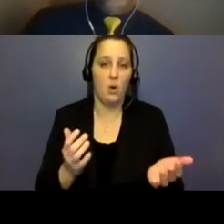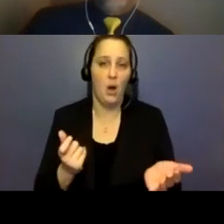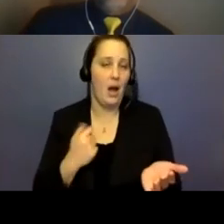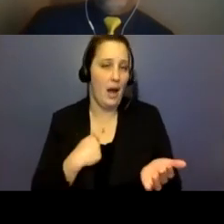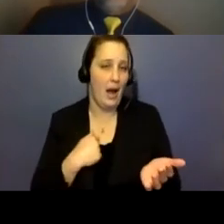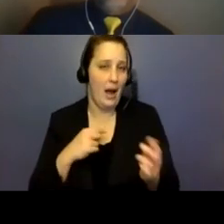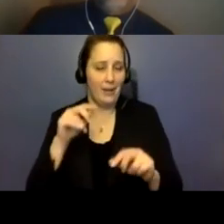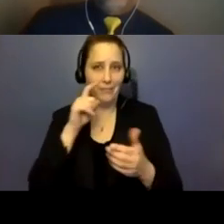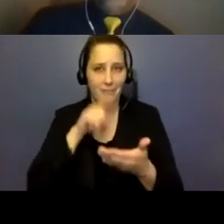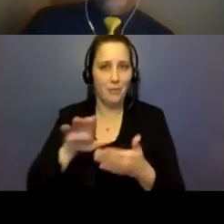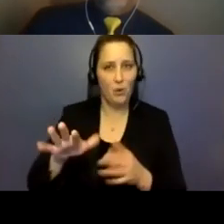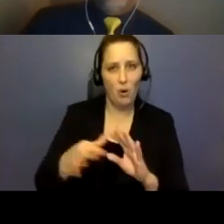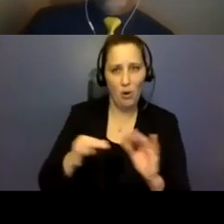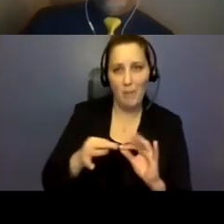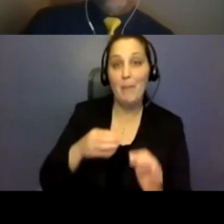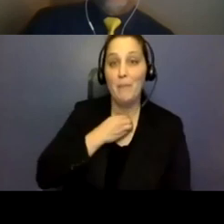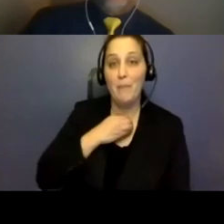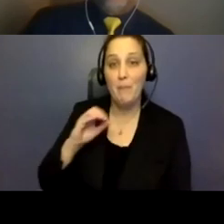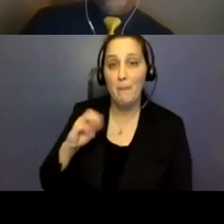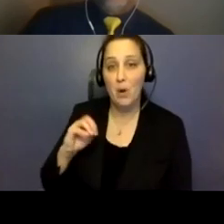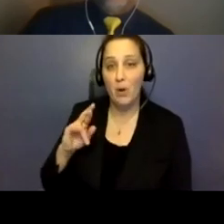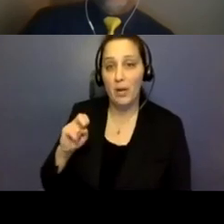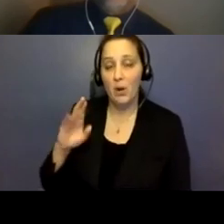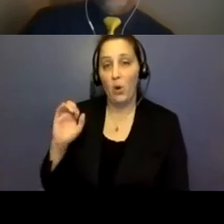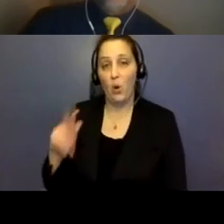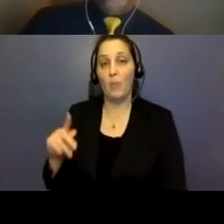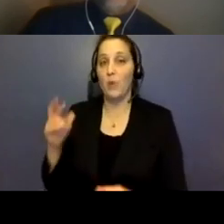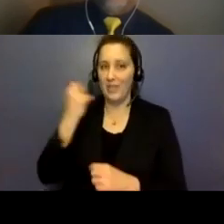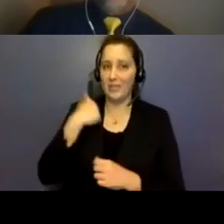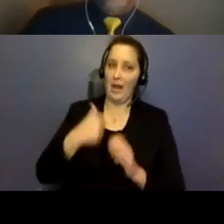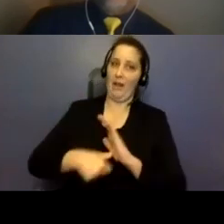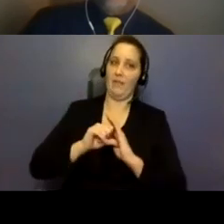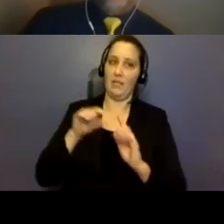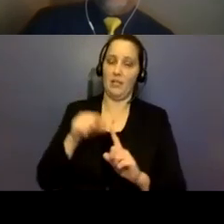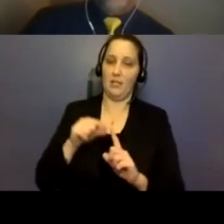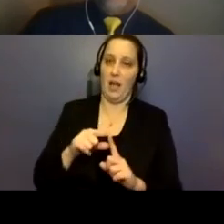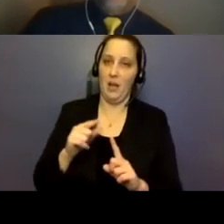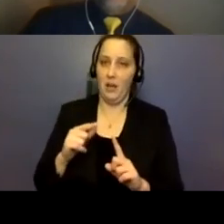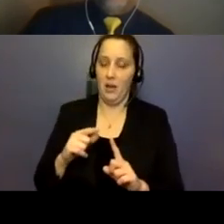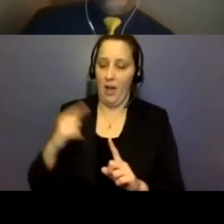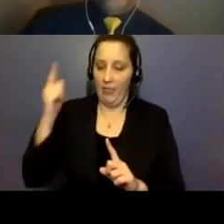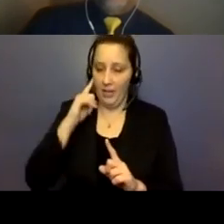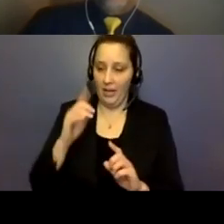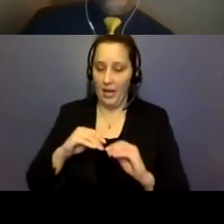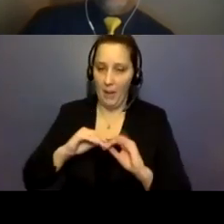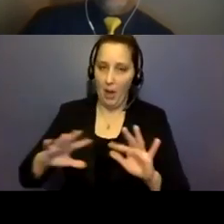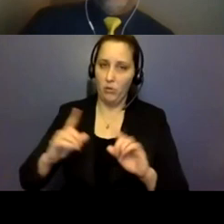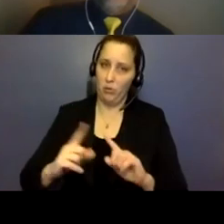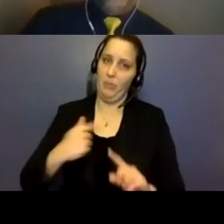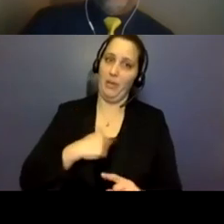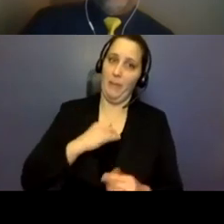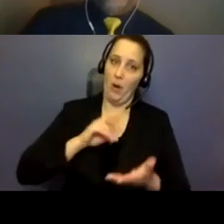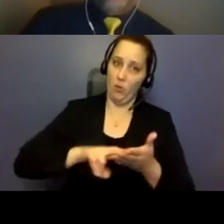note of your comment about the Marine Corps, but see, the reason I kind of emphasized that point or why I think it came out to me in my